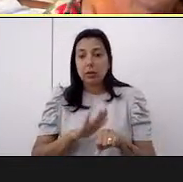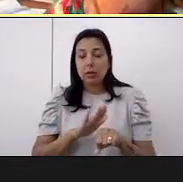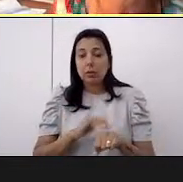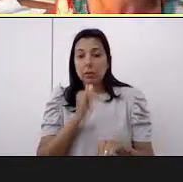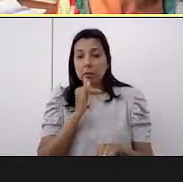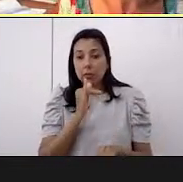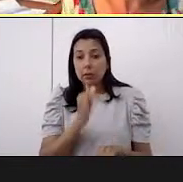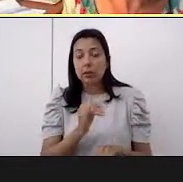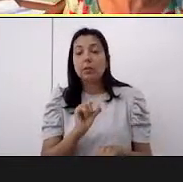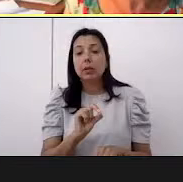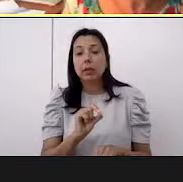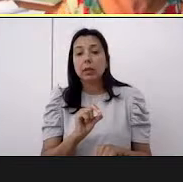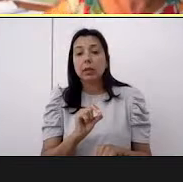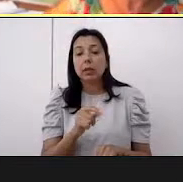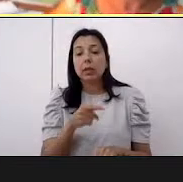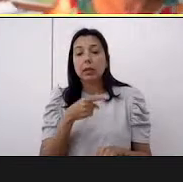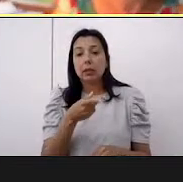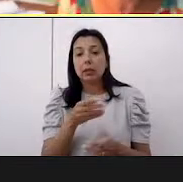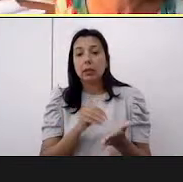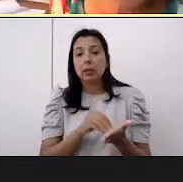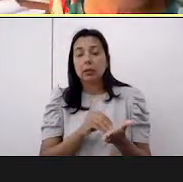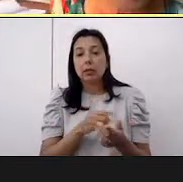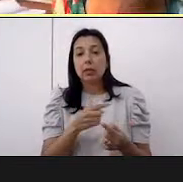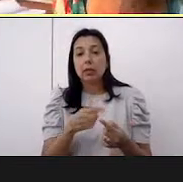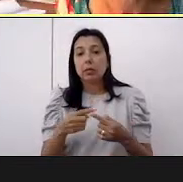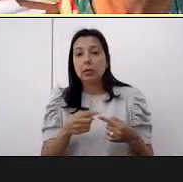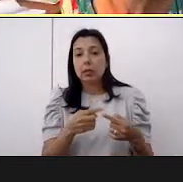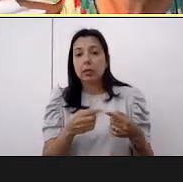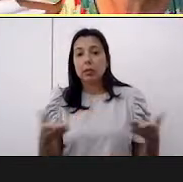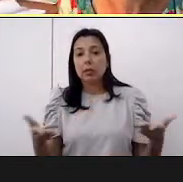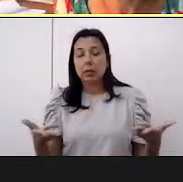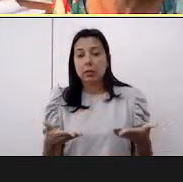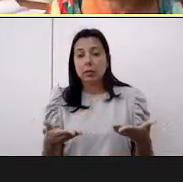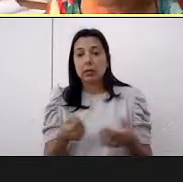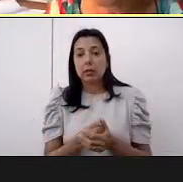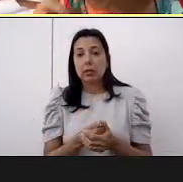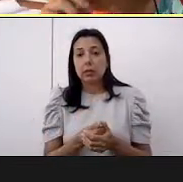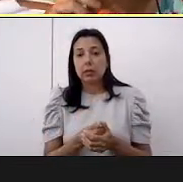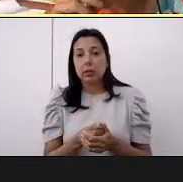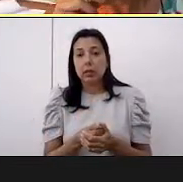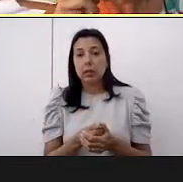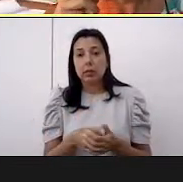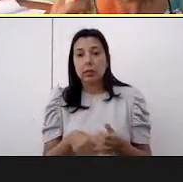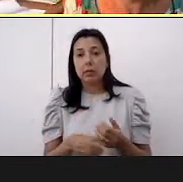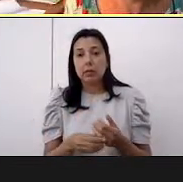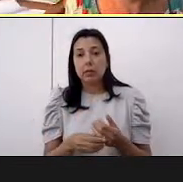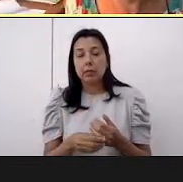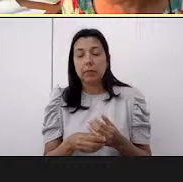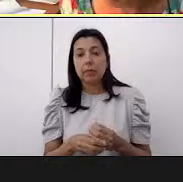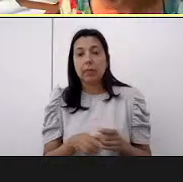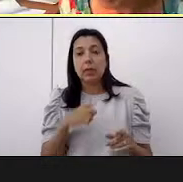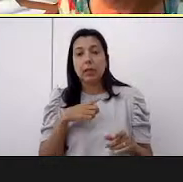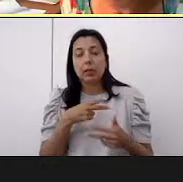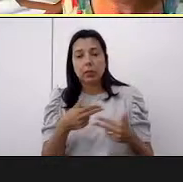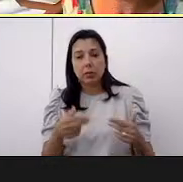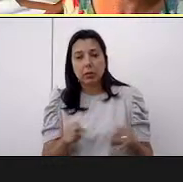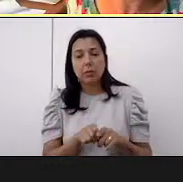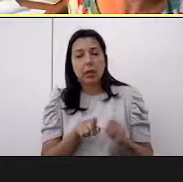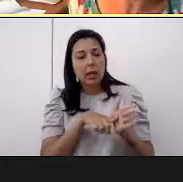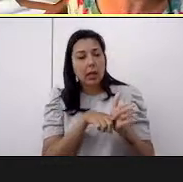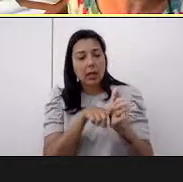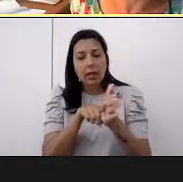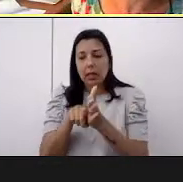economists inside have tried to produce their own measurement or policy assessment tools for developing countries,